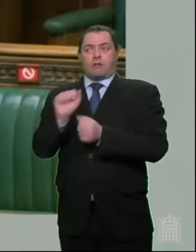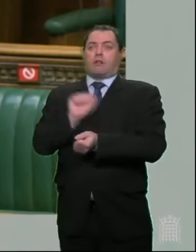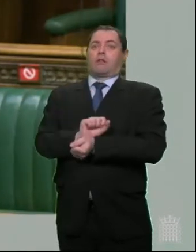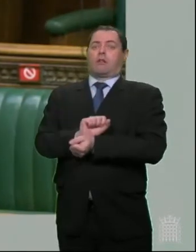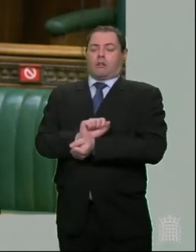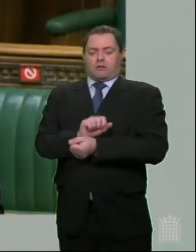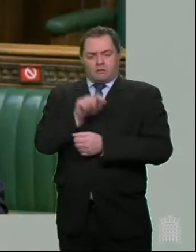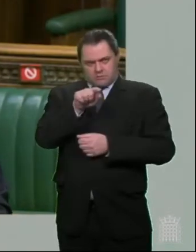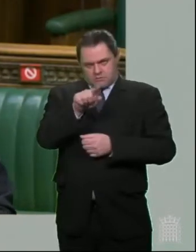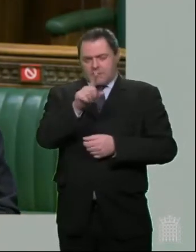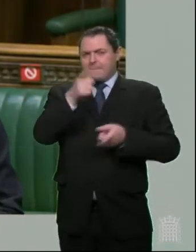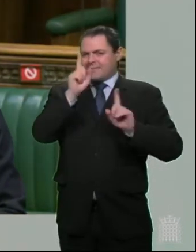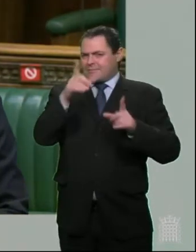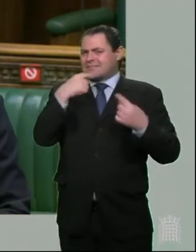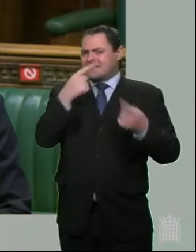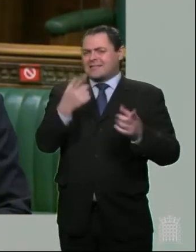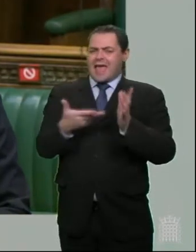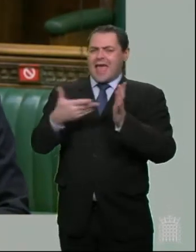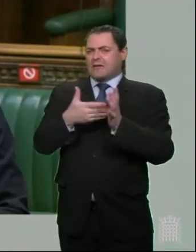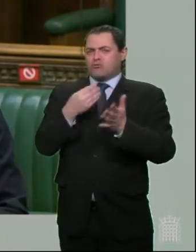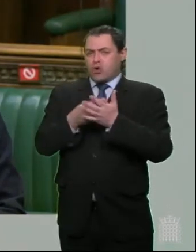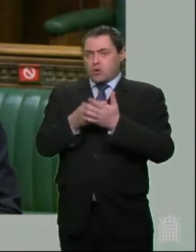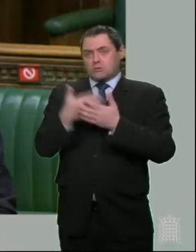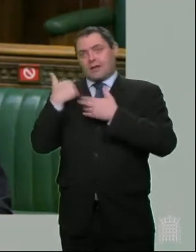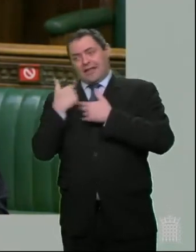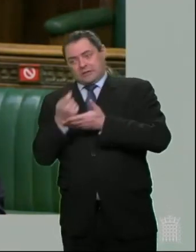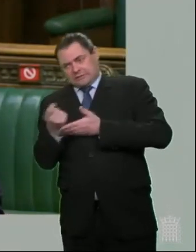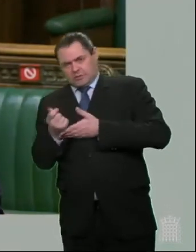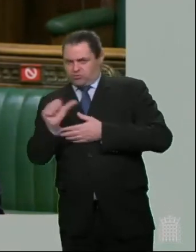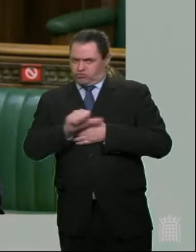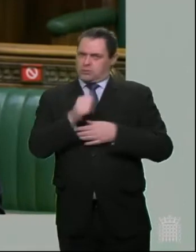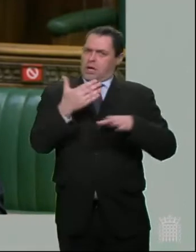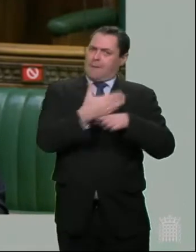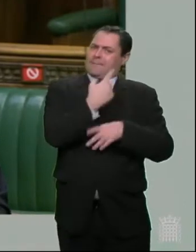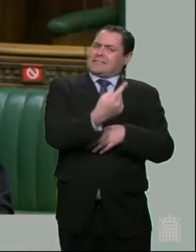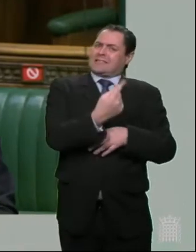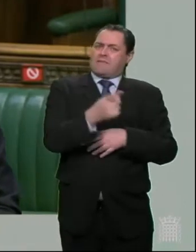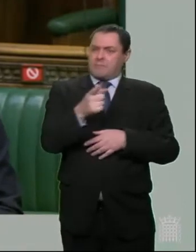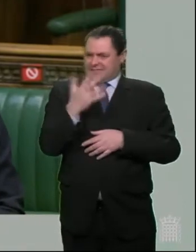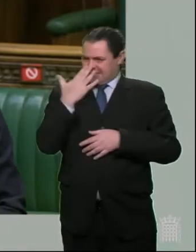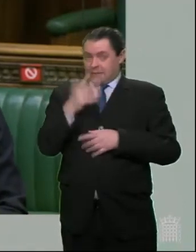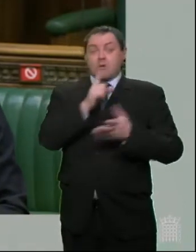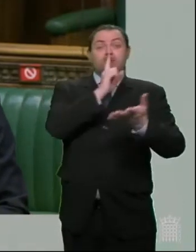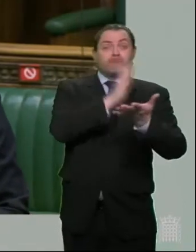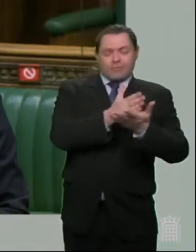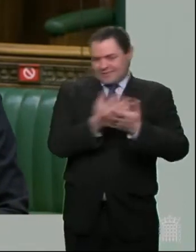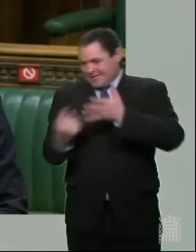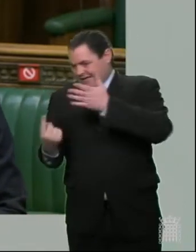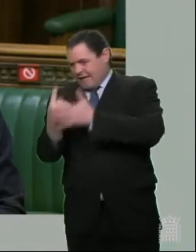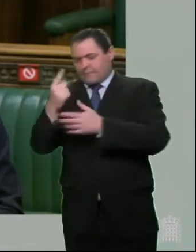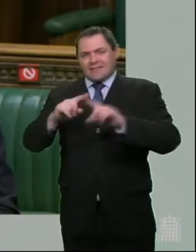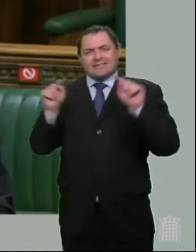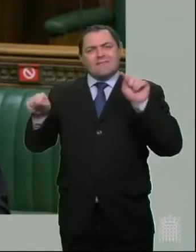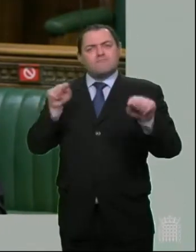pay unfair costs. But as ever with this government, there's been a lot of promises not matched by delivery. So will the Prime Minister finally